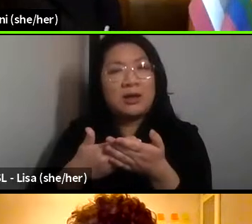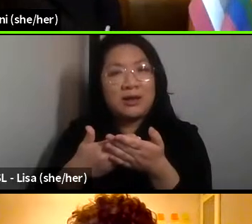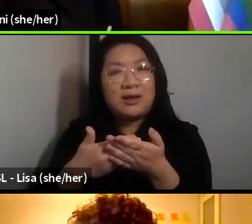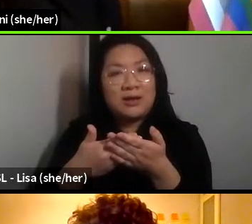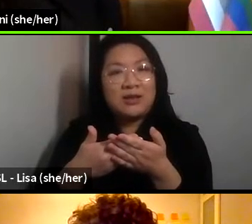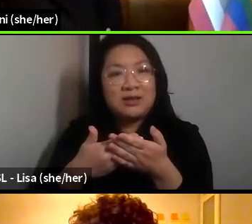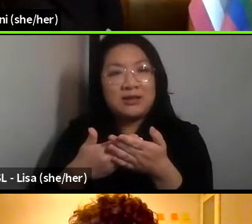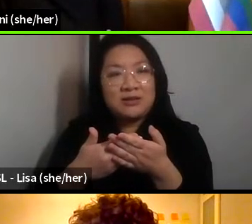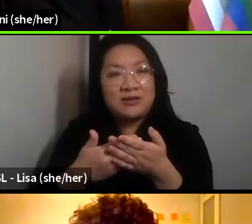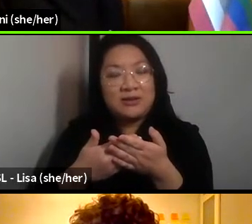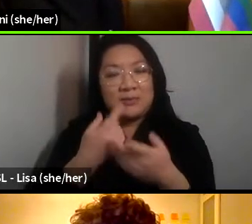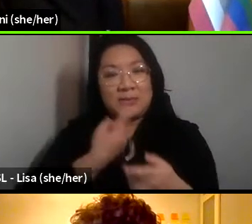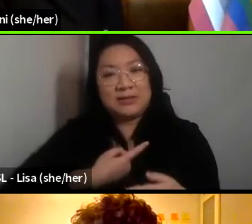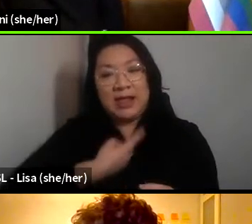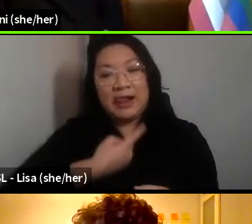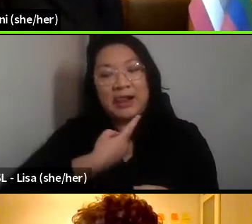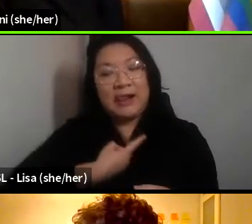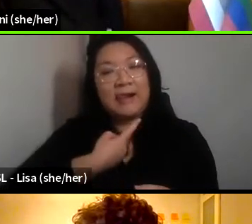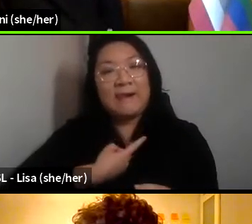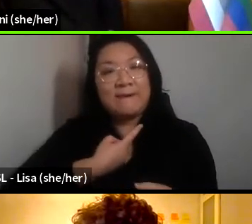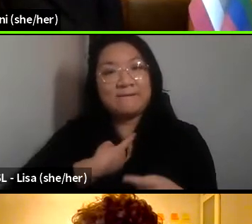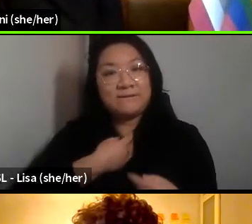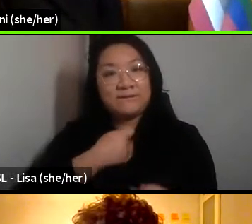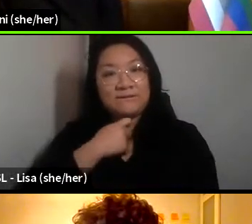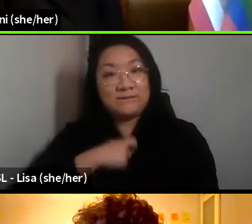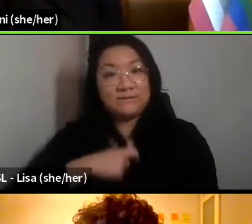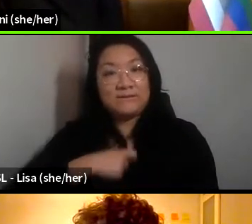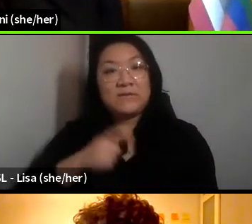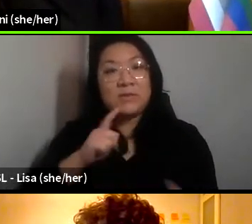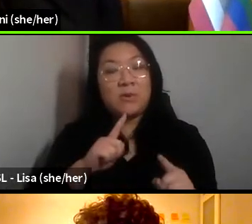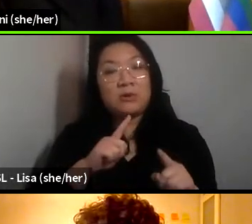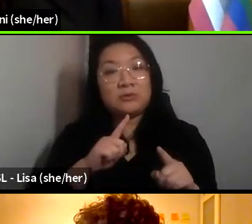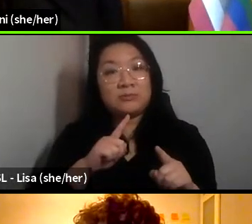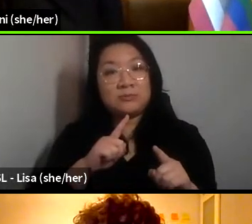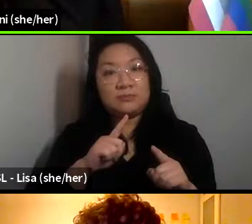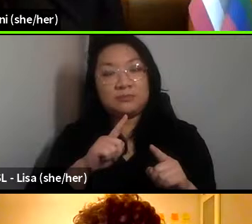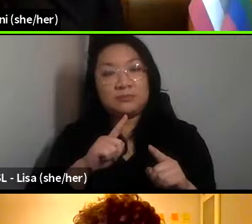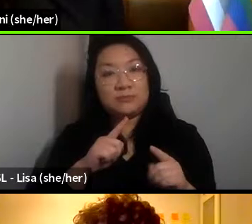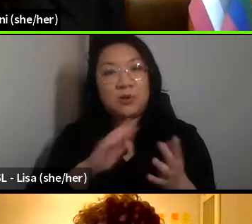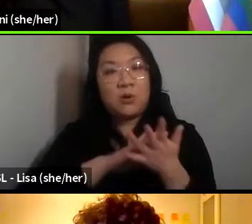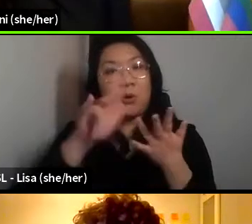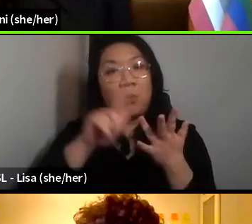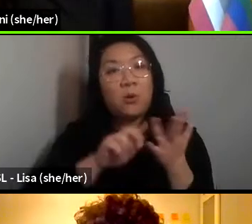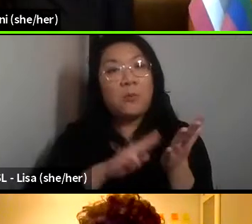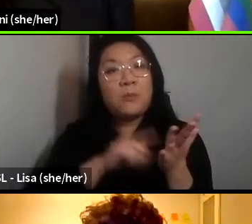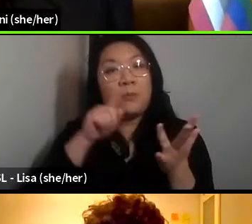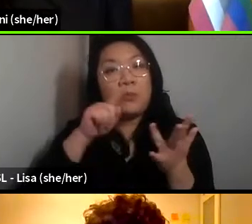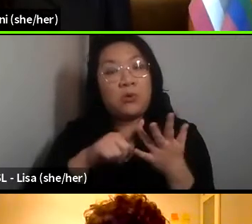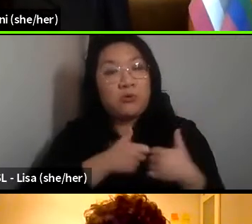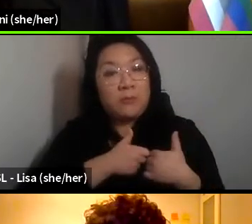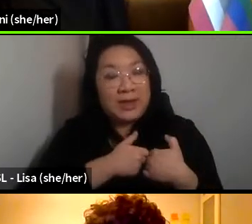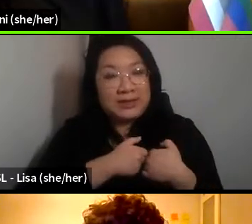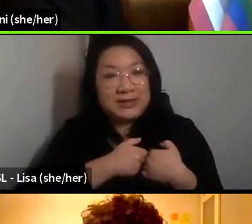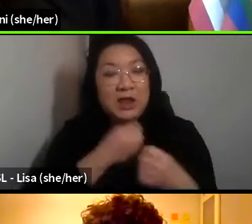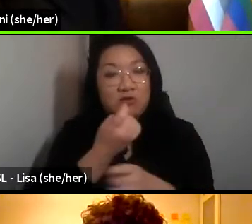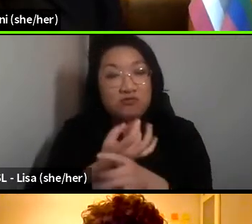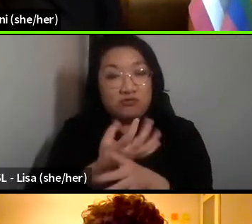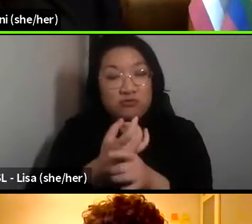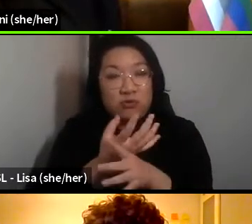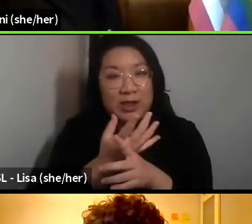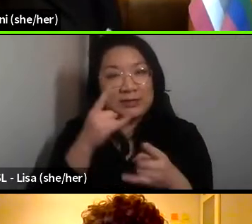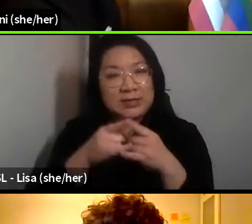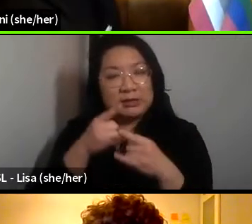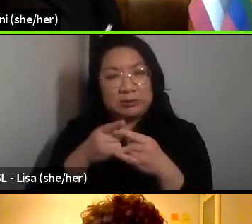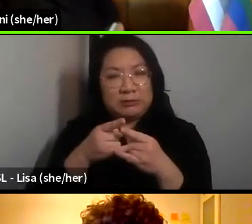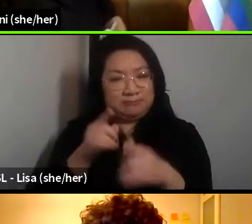And I identify as a homoromantic grey sexual. And I'm going to explain a